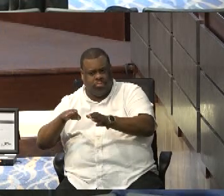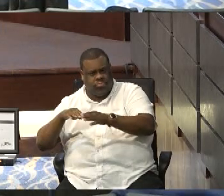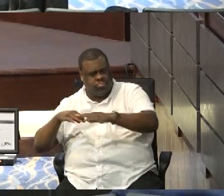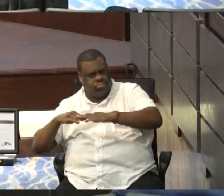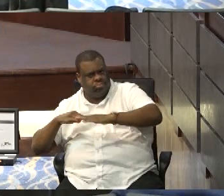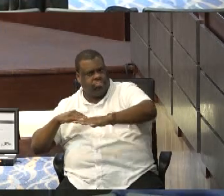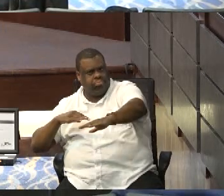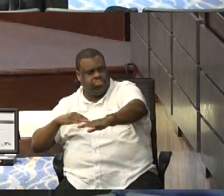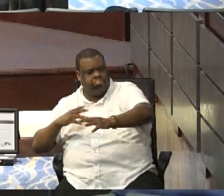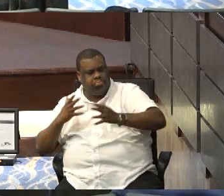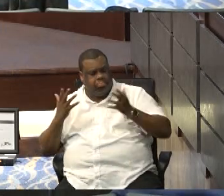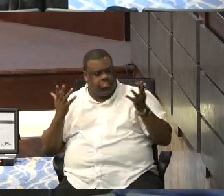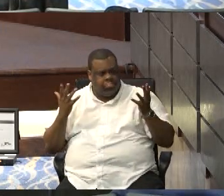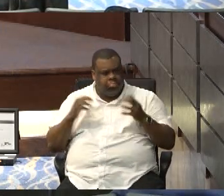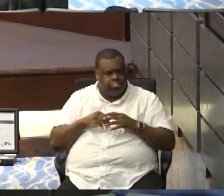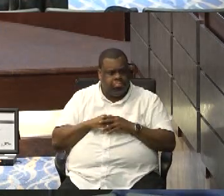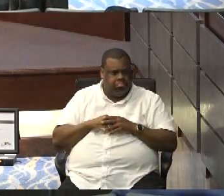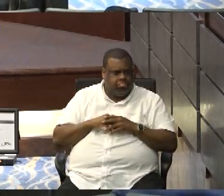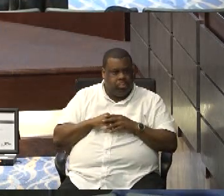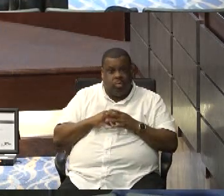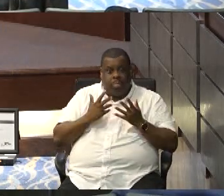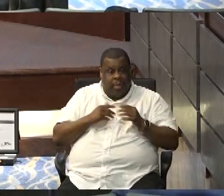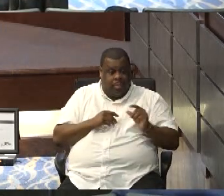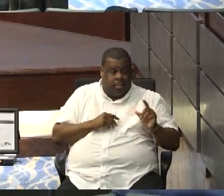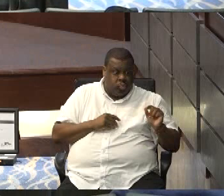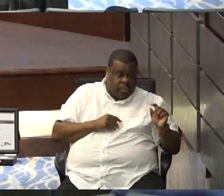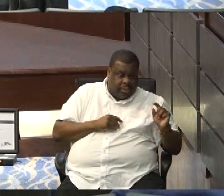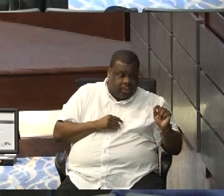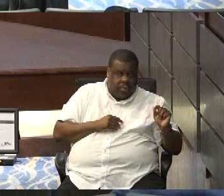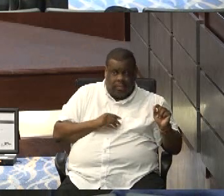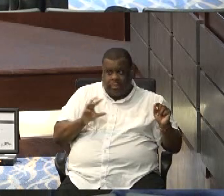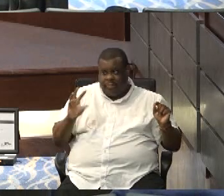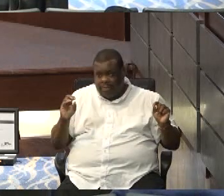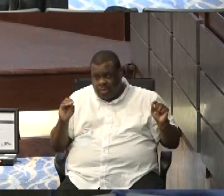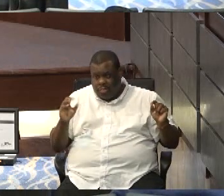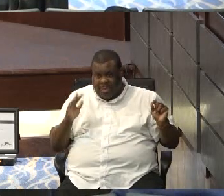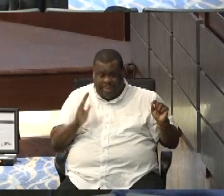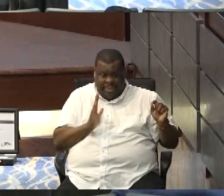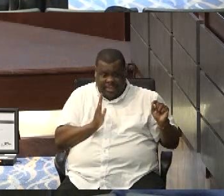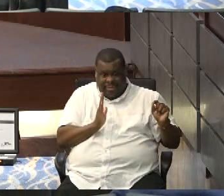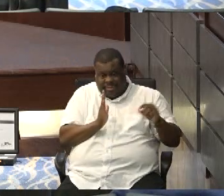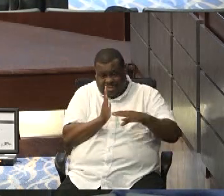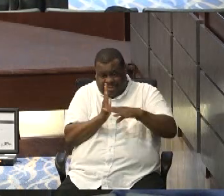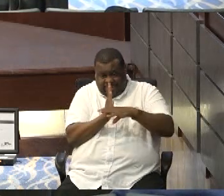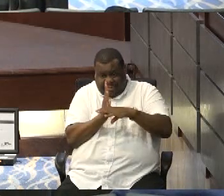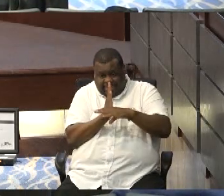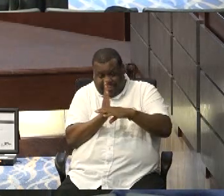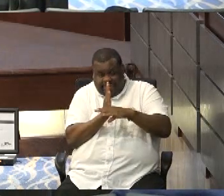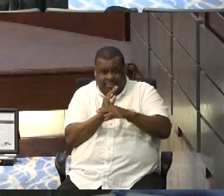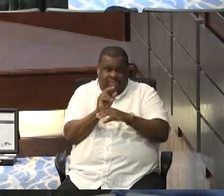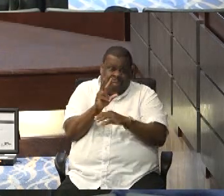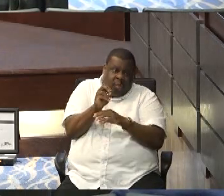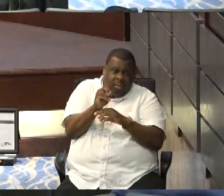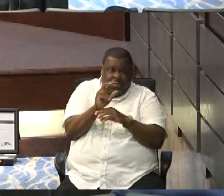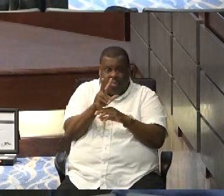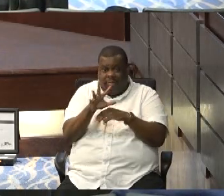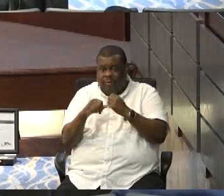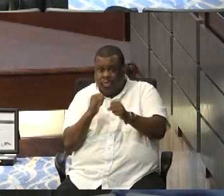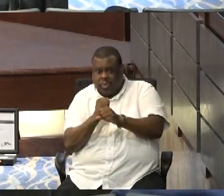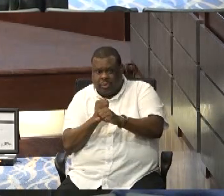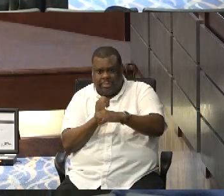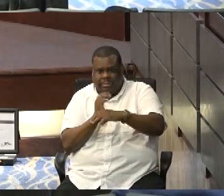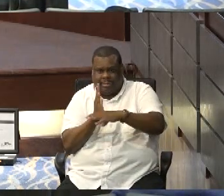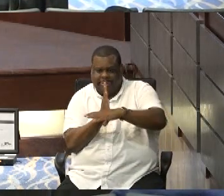be, and maybe there's something in between that makes sense. But anyway, you guys are the best at it. And we've got a